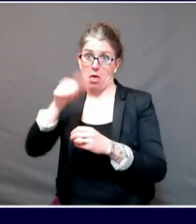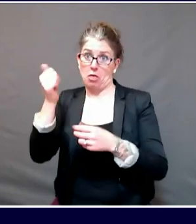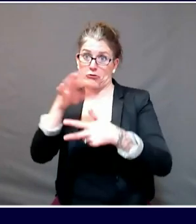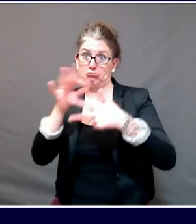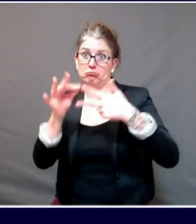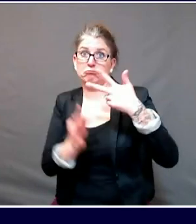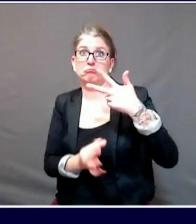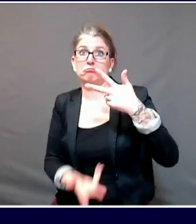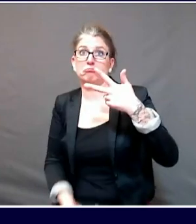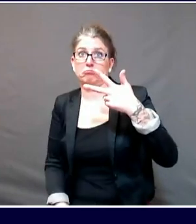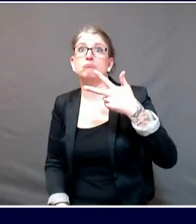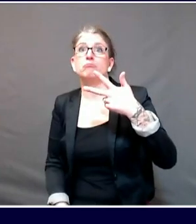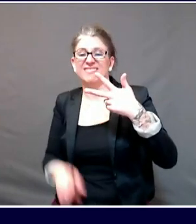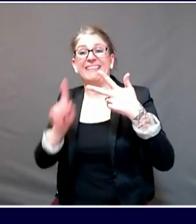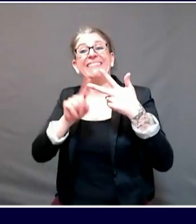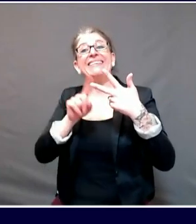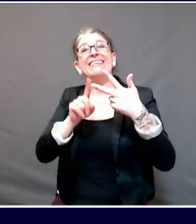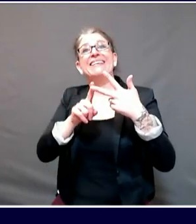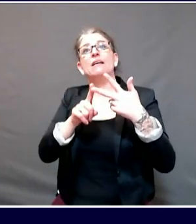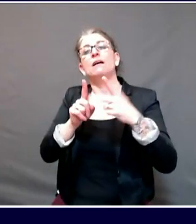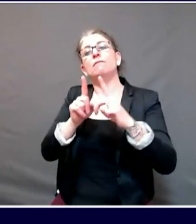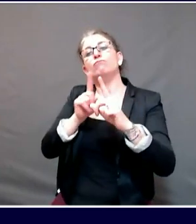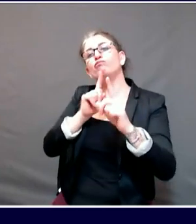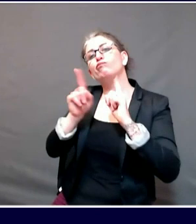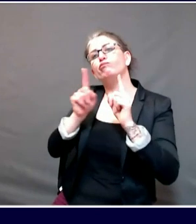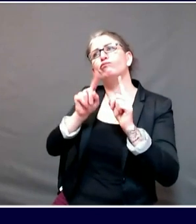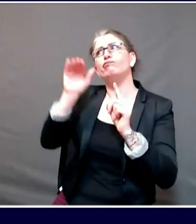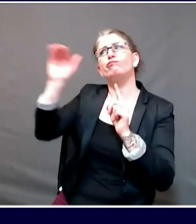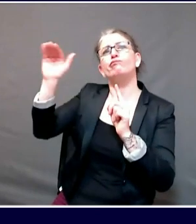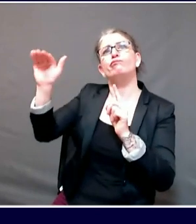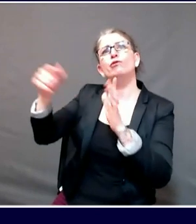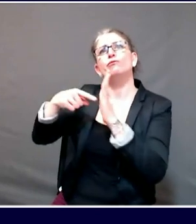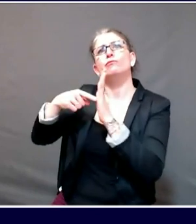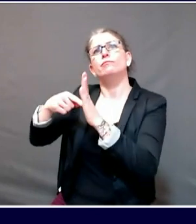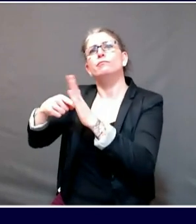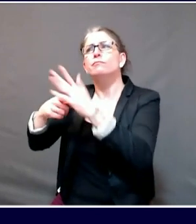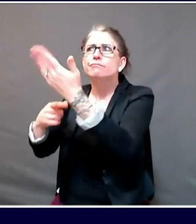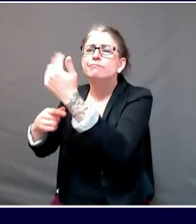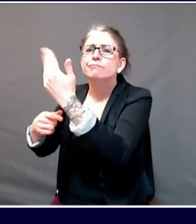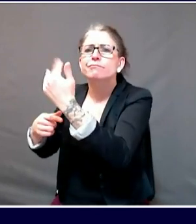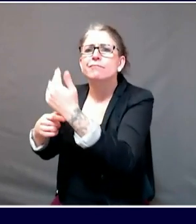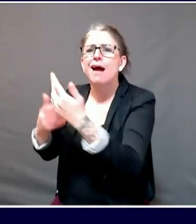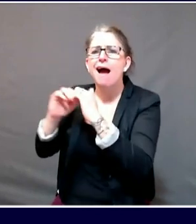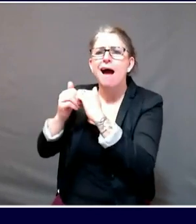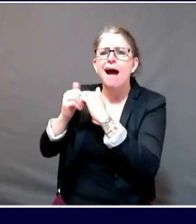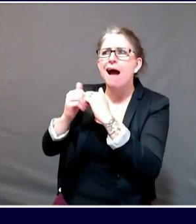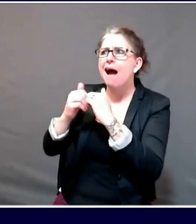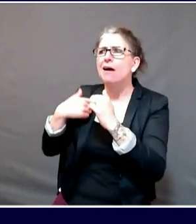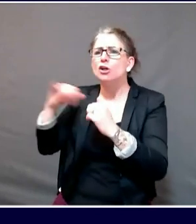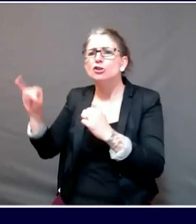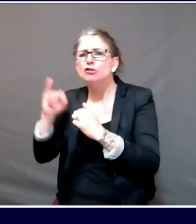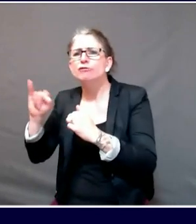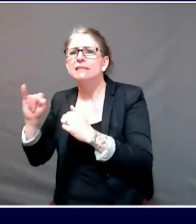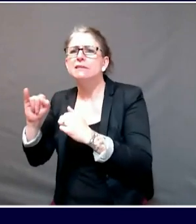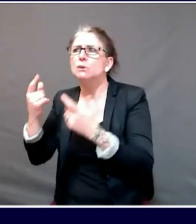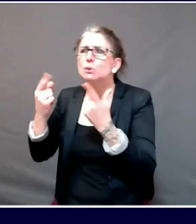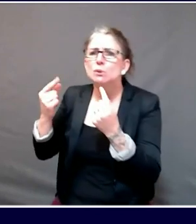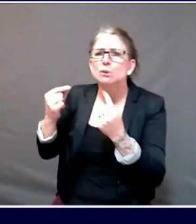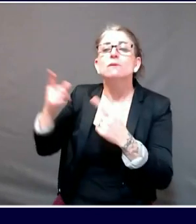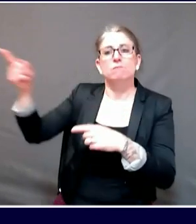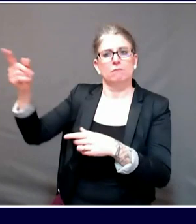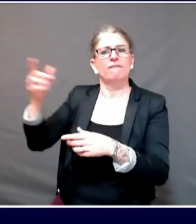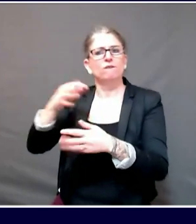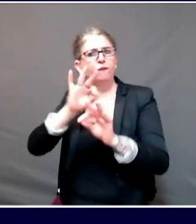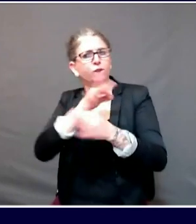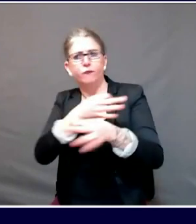today to make sure that you are in optimum health for whenever a COVID-19 vaccine arrives and your place in line